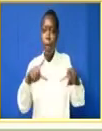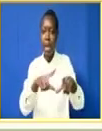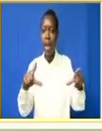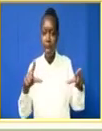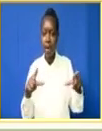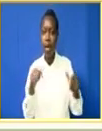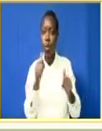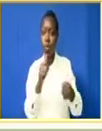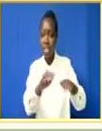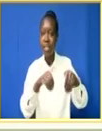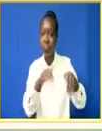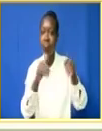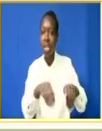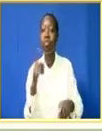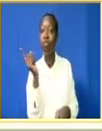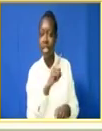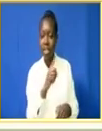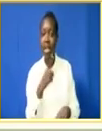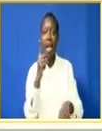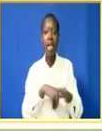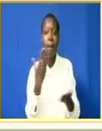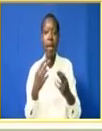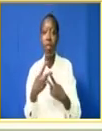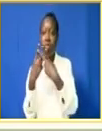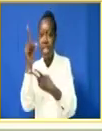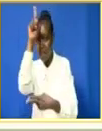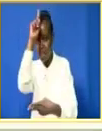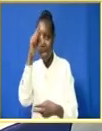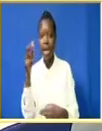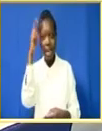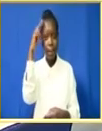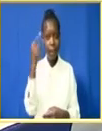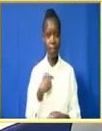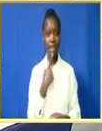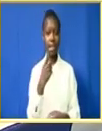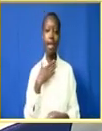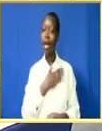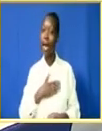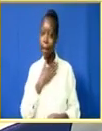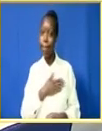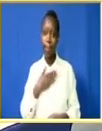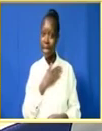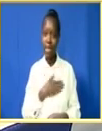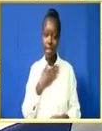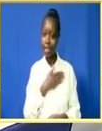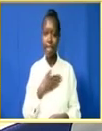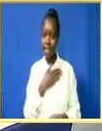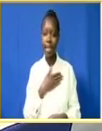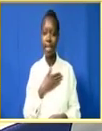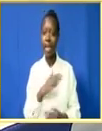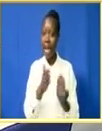freshly cultivated. Mm-hmm. When you go to your grandma, remember I told you, please make sure you take care of grandma's land.